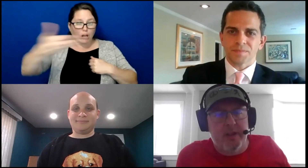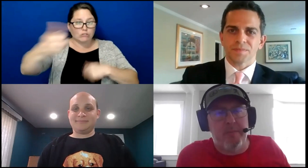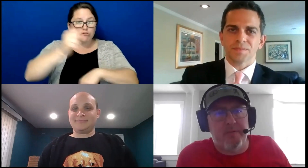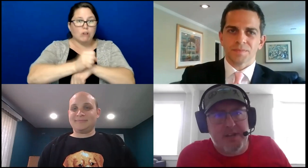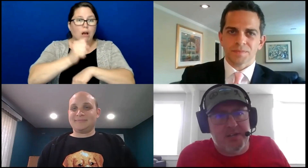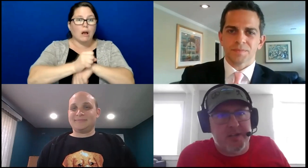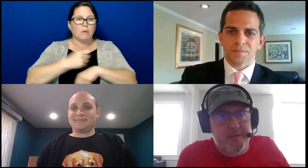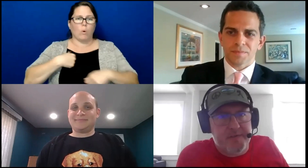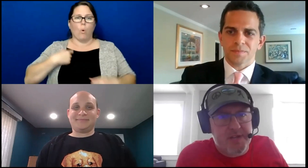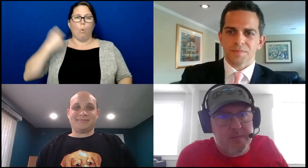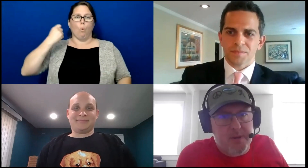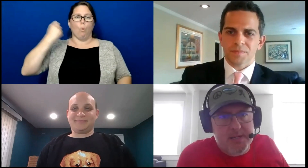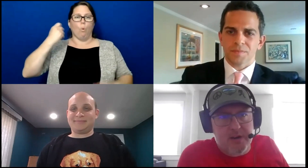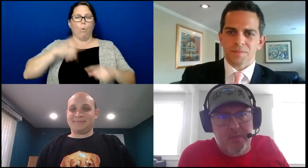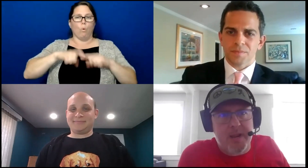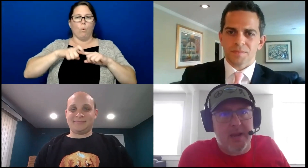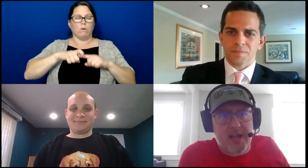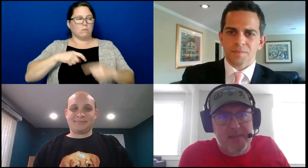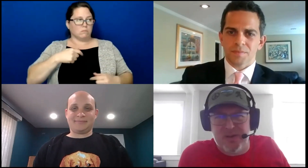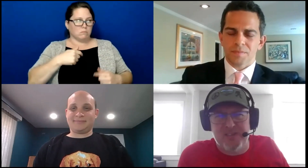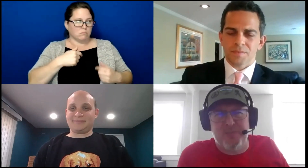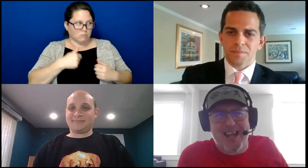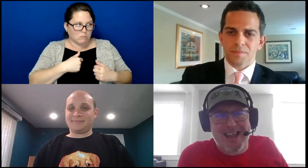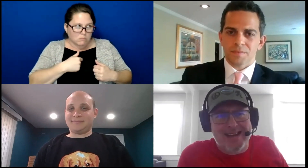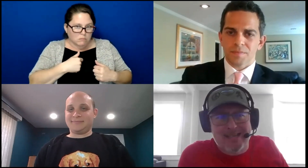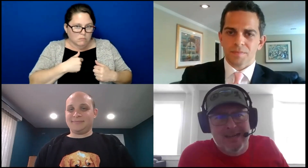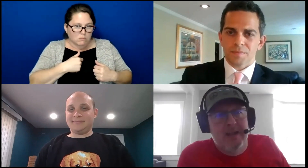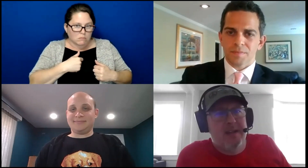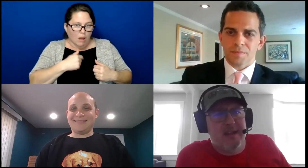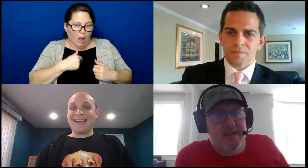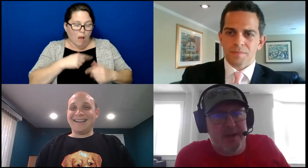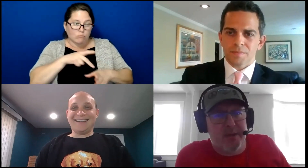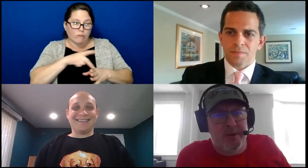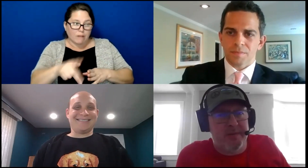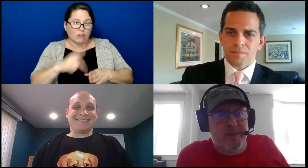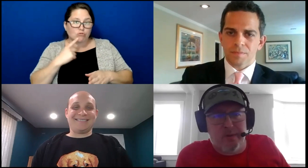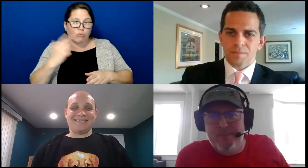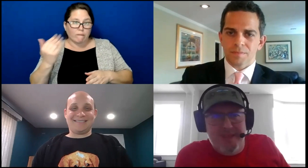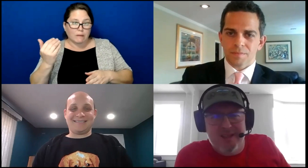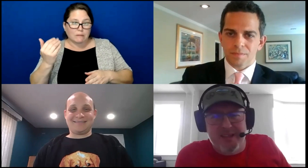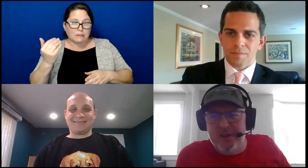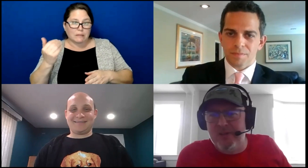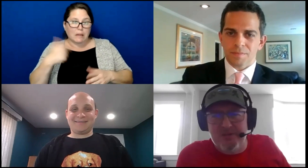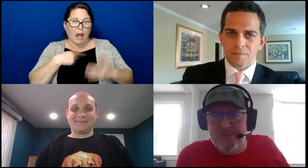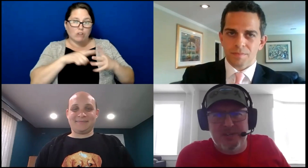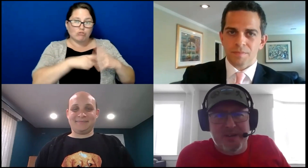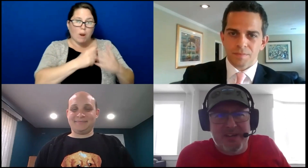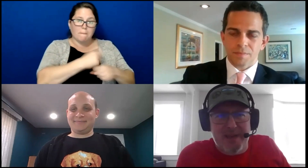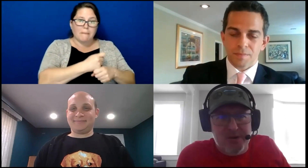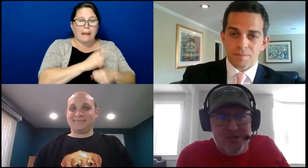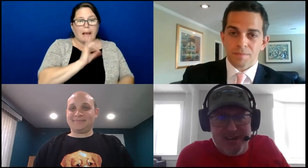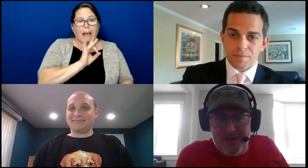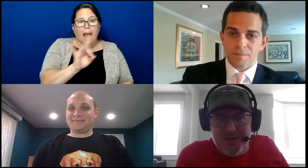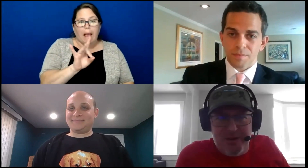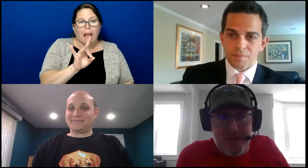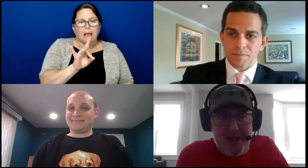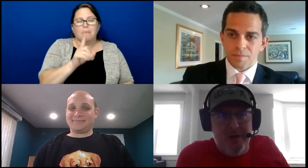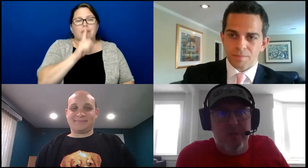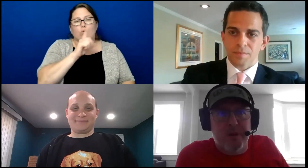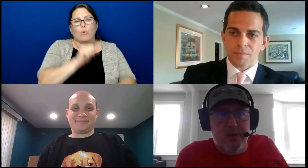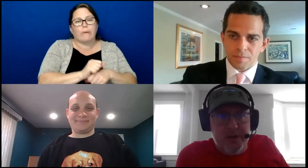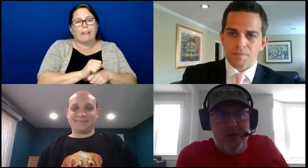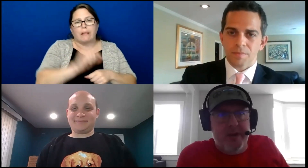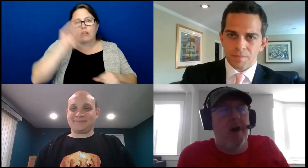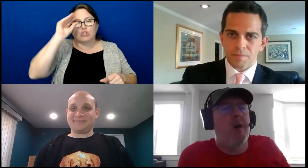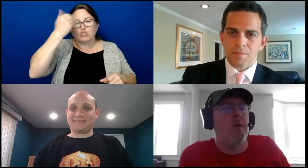started doing it professionally at 15, but I started making games when I was about 8. And they were, little stupid demos that I would do on my